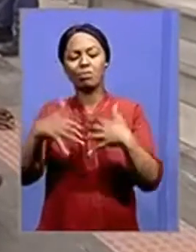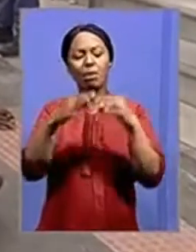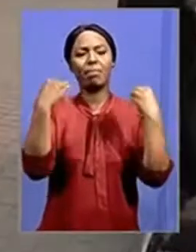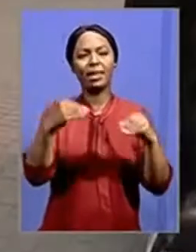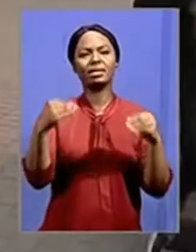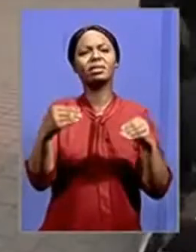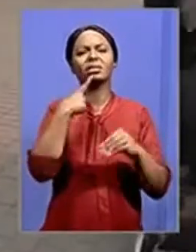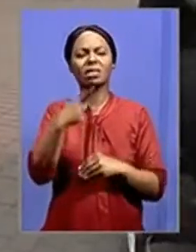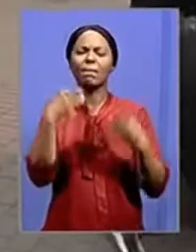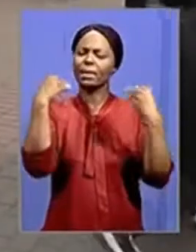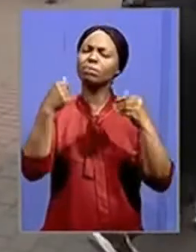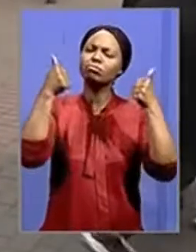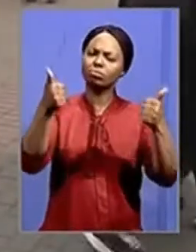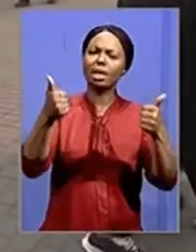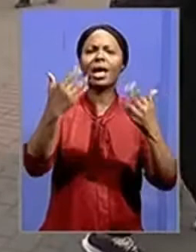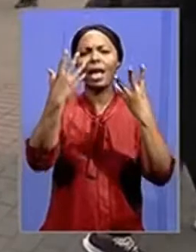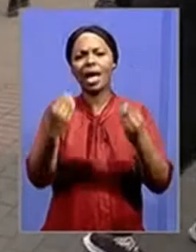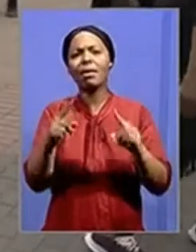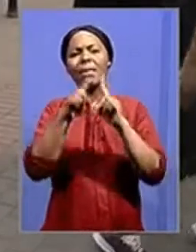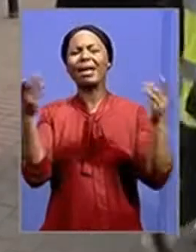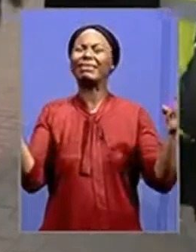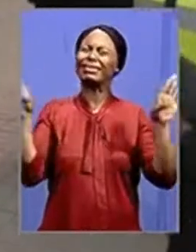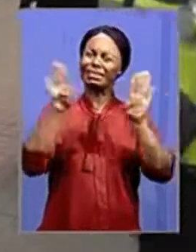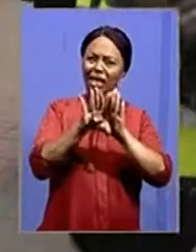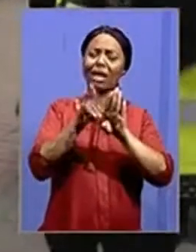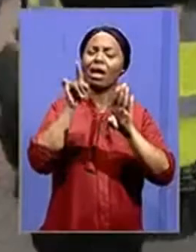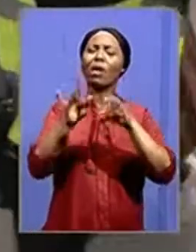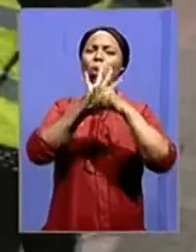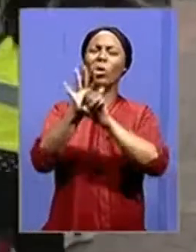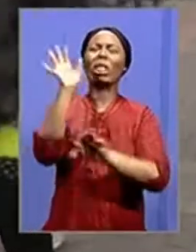who come do with COVID-19.